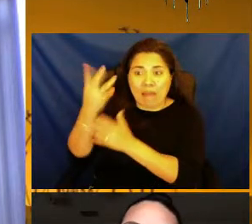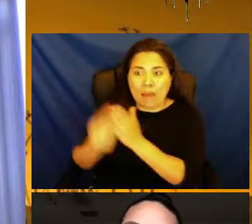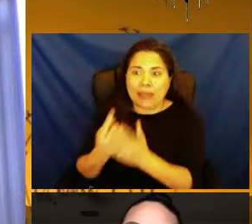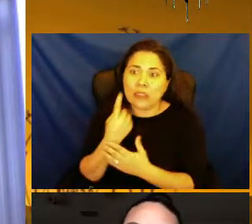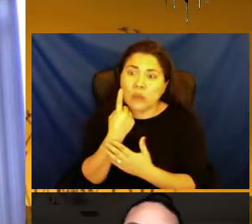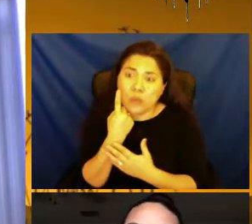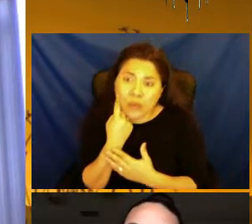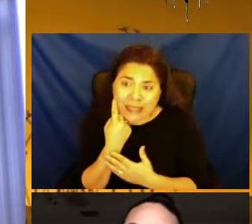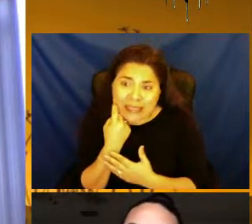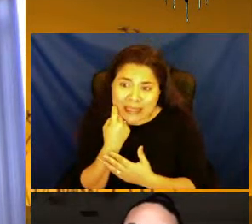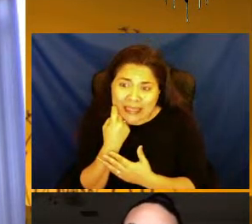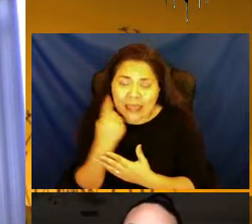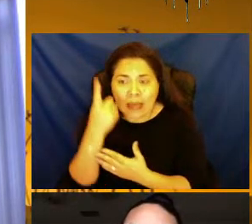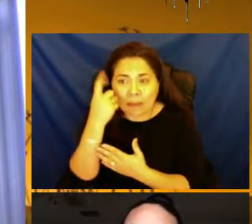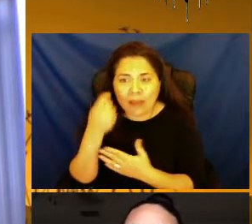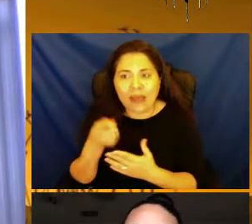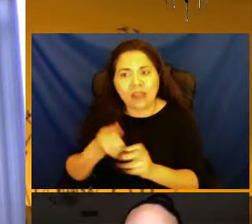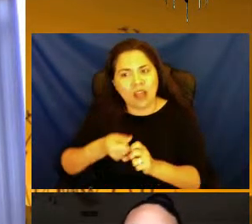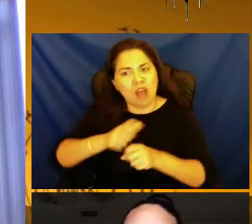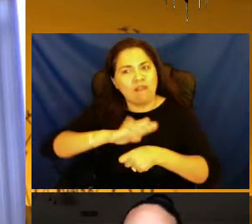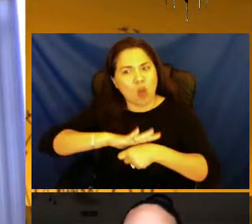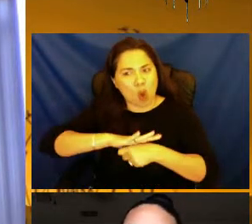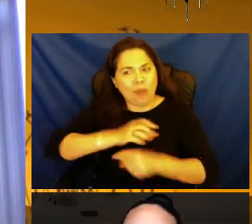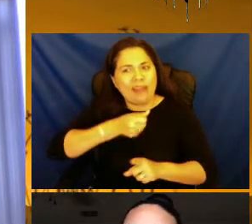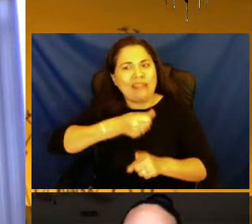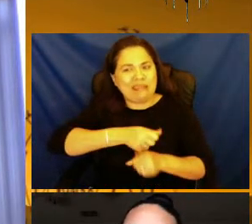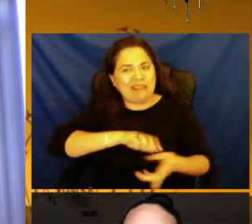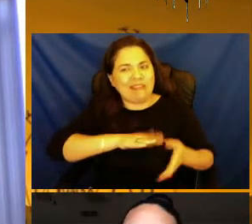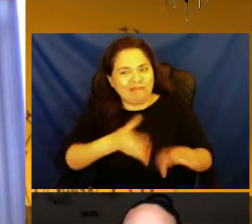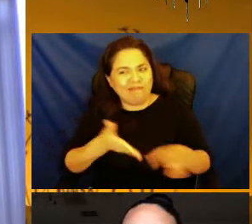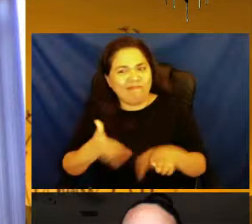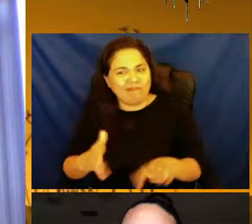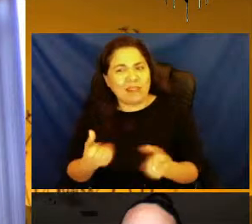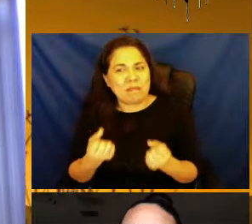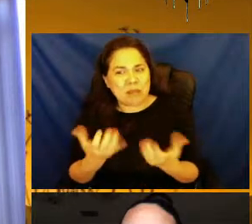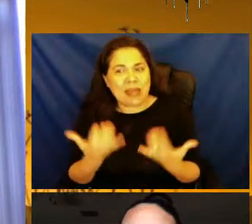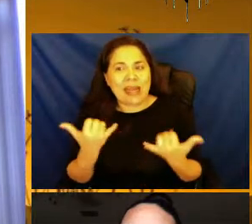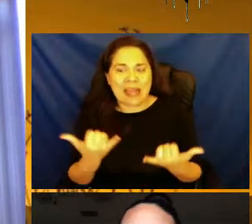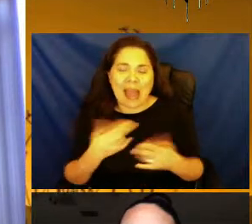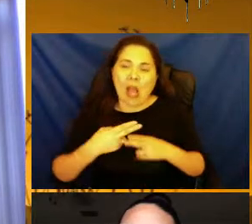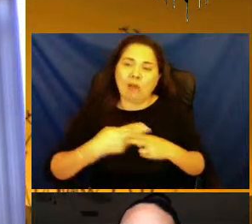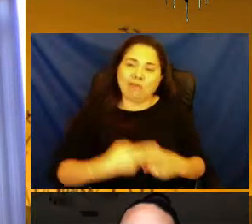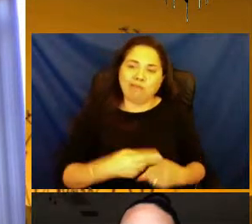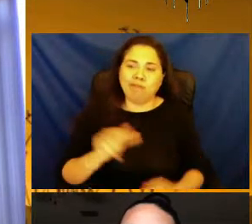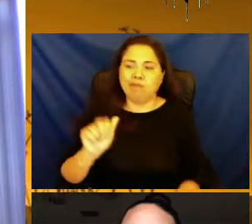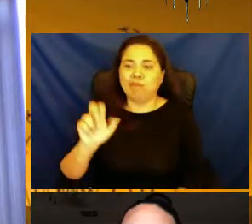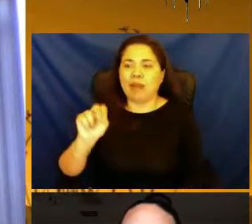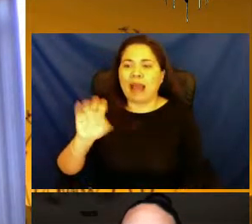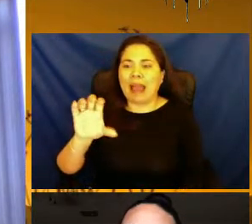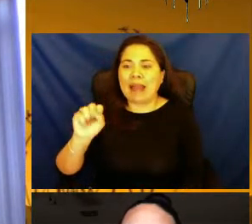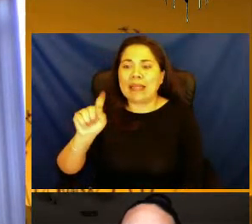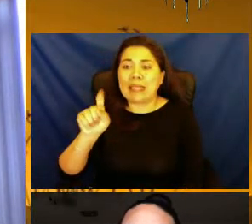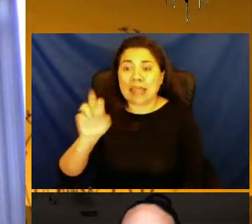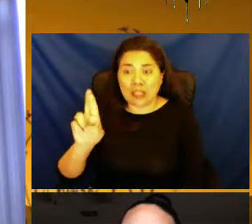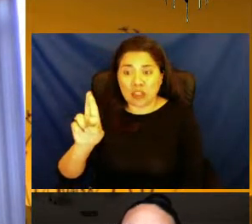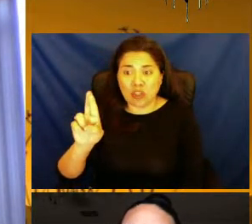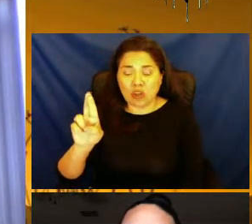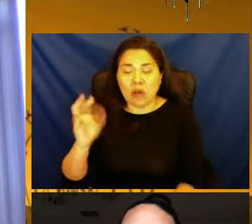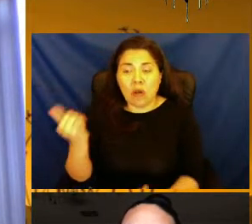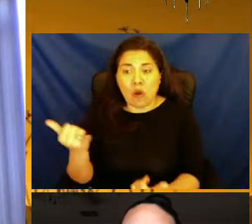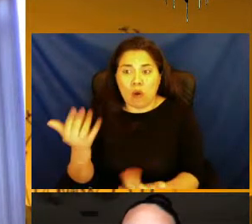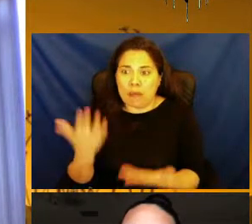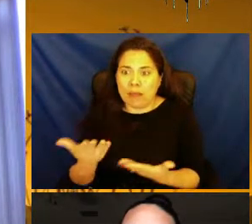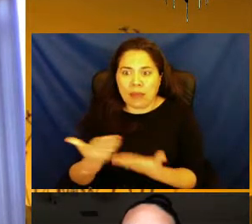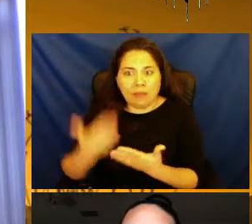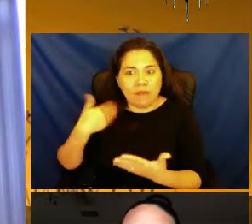recently due to this virus or the pandemic, that are now ancestors themselves, or even those that suffered